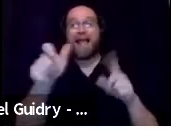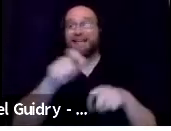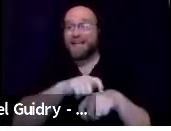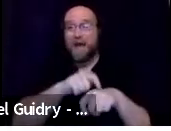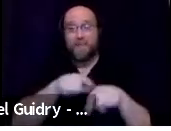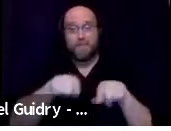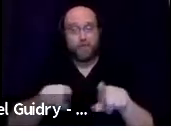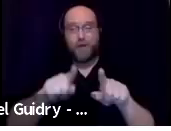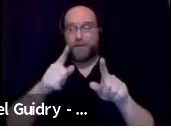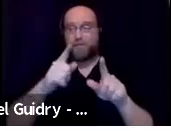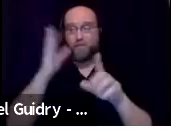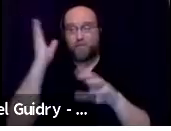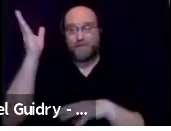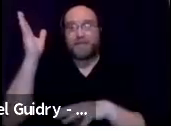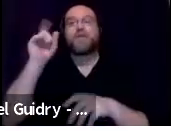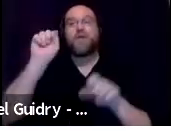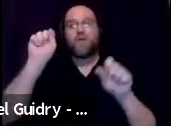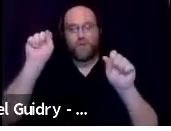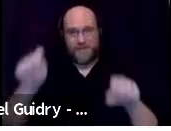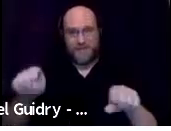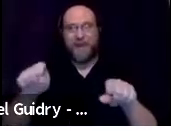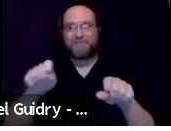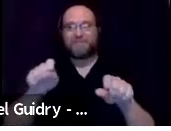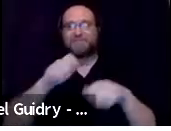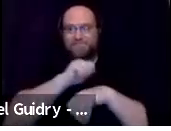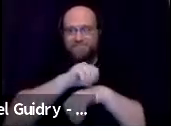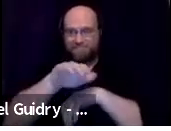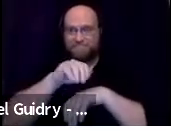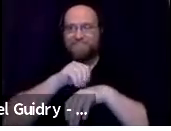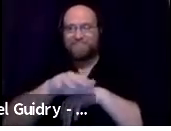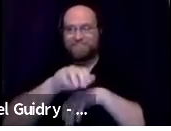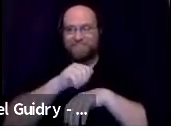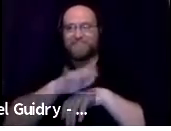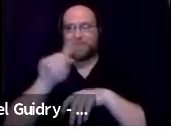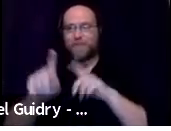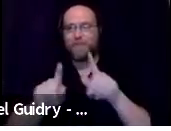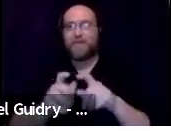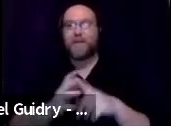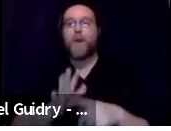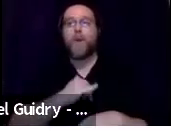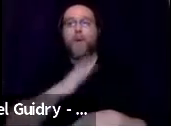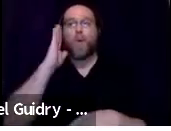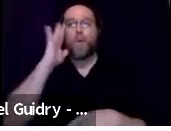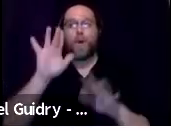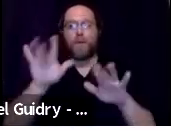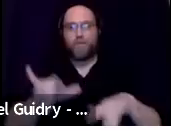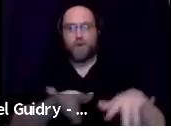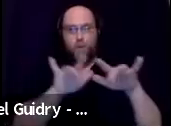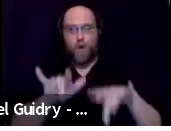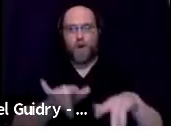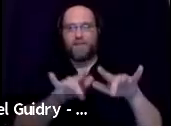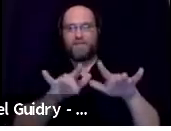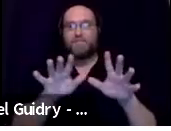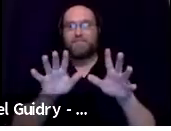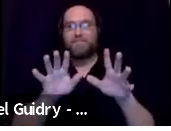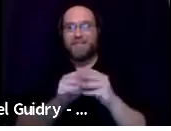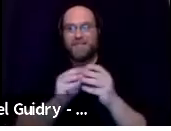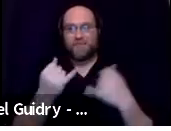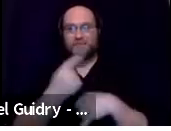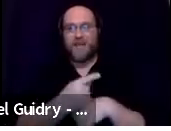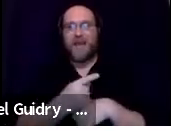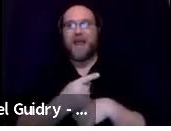presentation. We're recording the meeting today, and we'll be putting that recording on at the end of the link listed here in the third